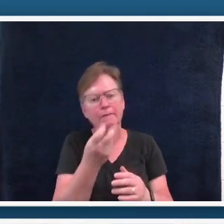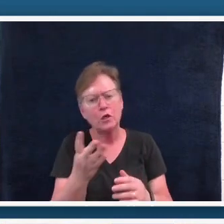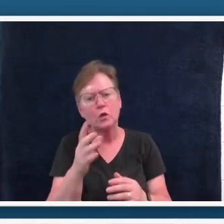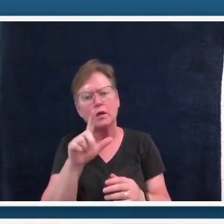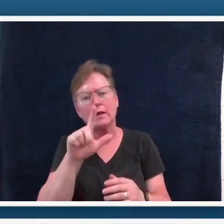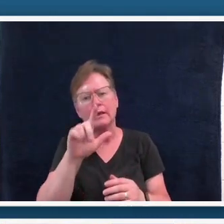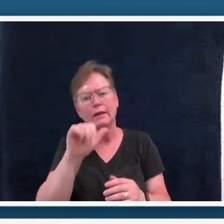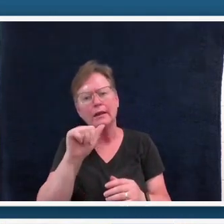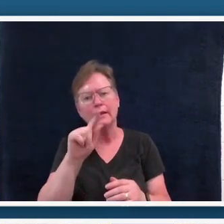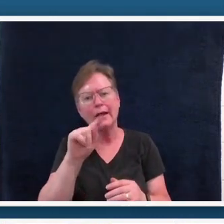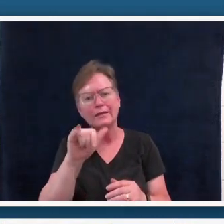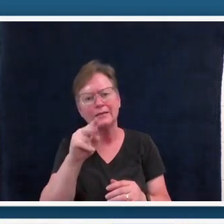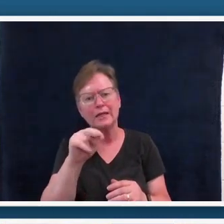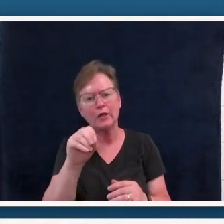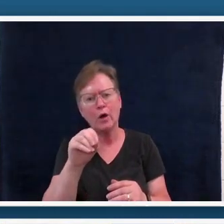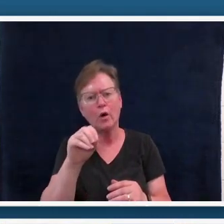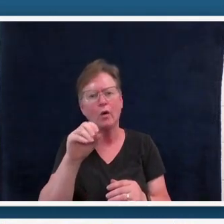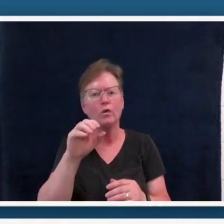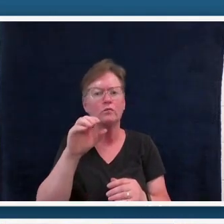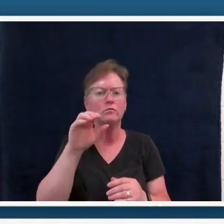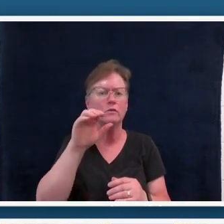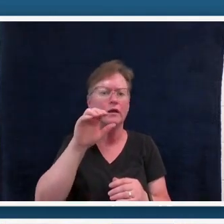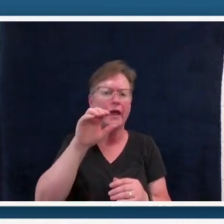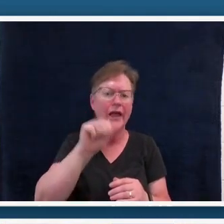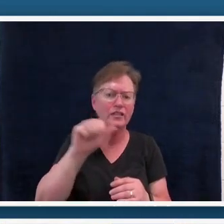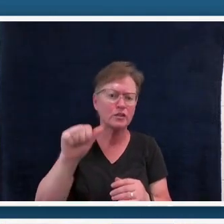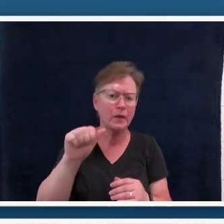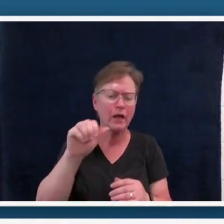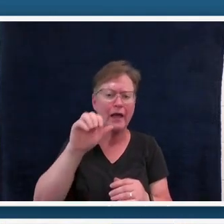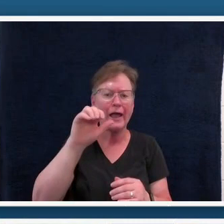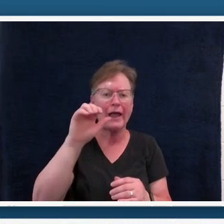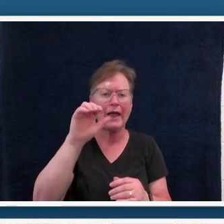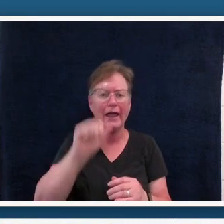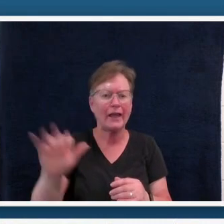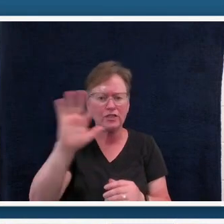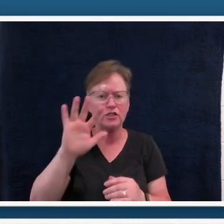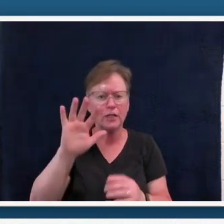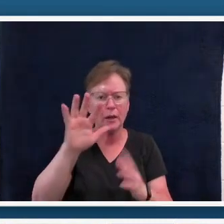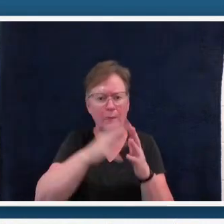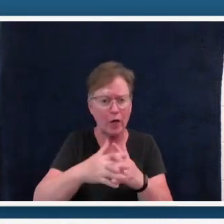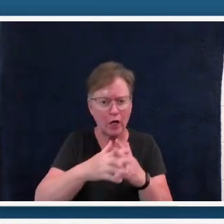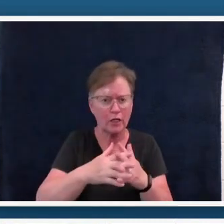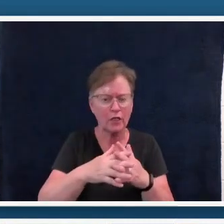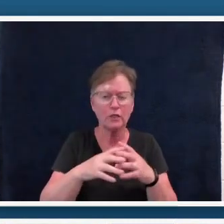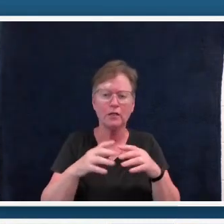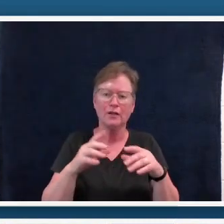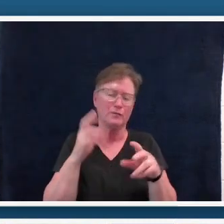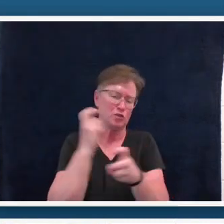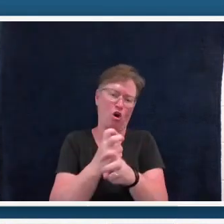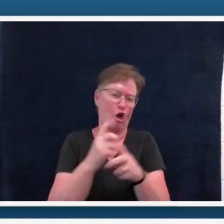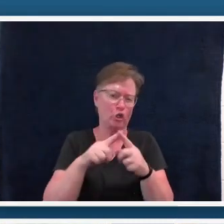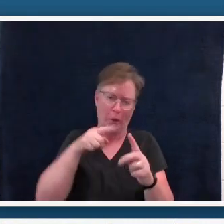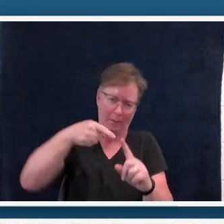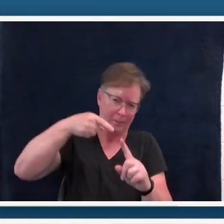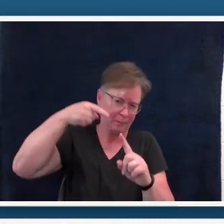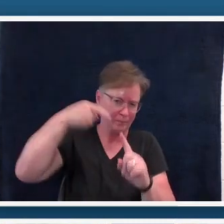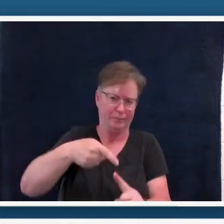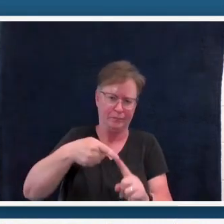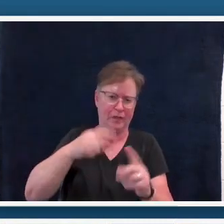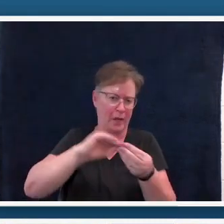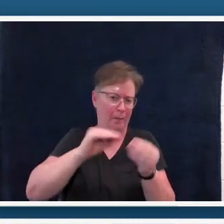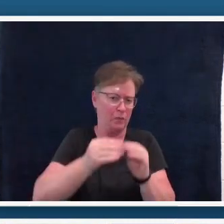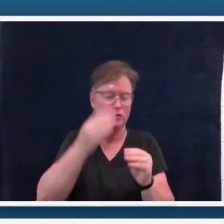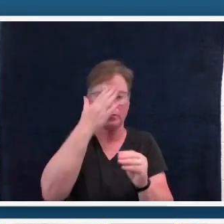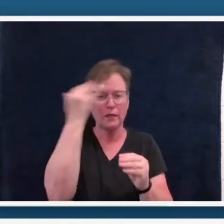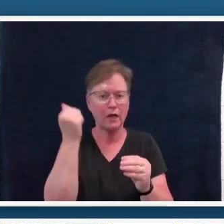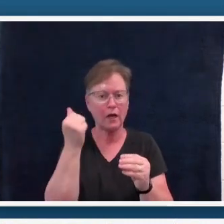actually very difficult to pin down exact numbers because of the frequent conflation with WPA artwork that I mentioned earlier.